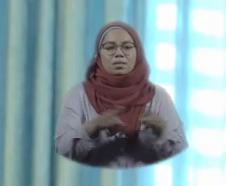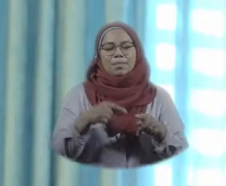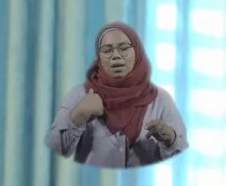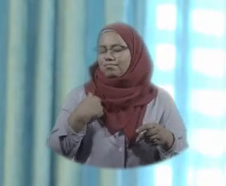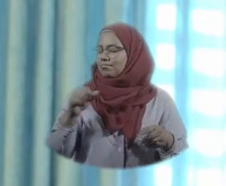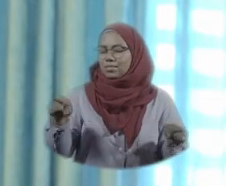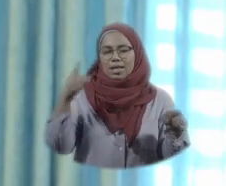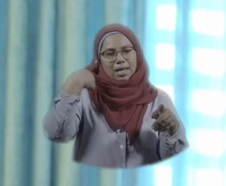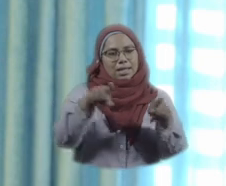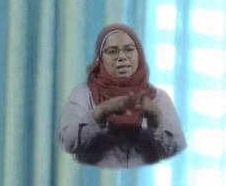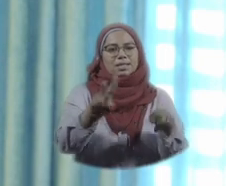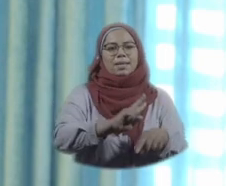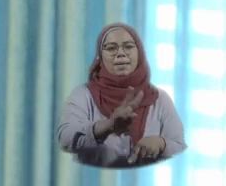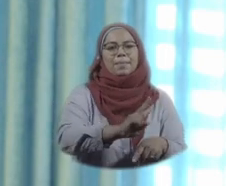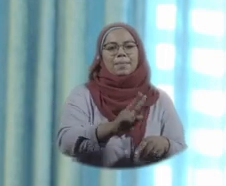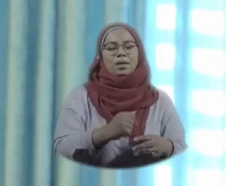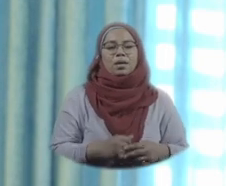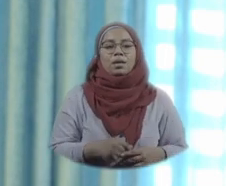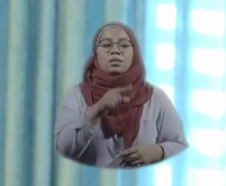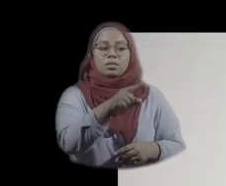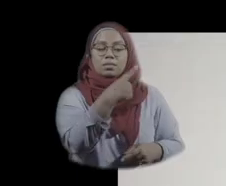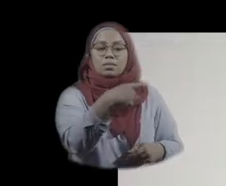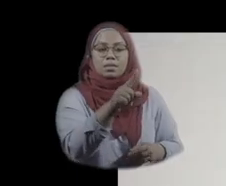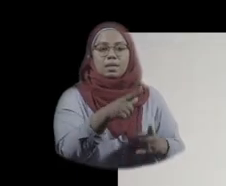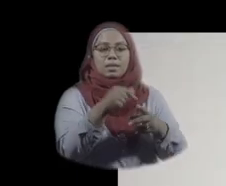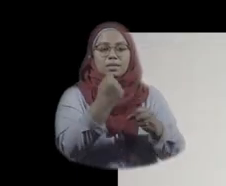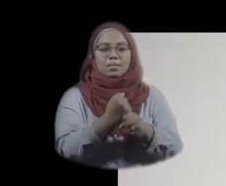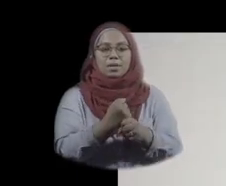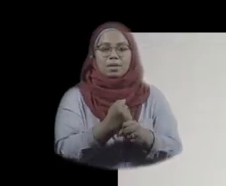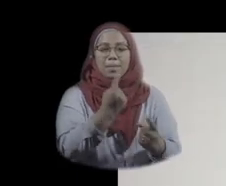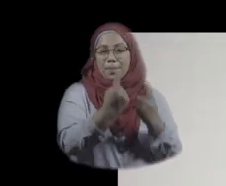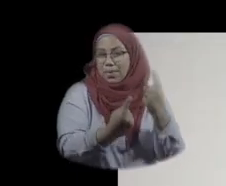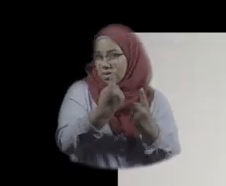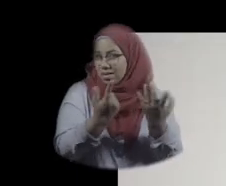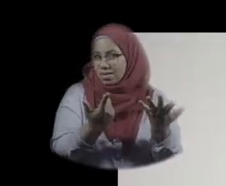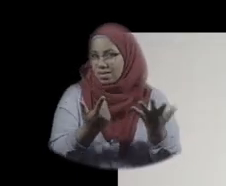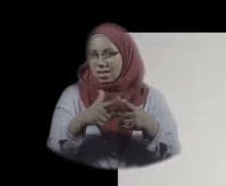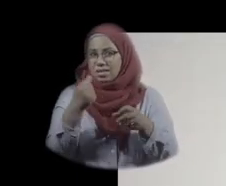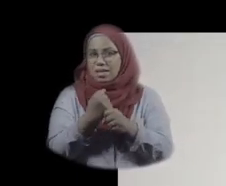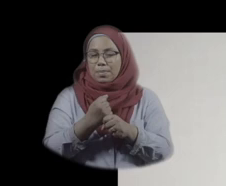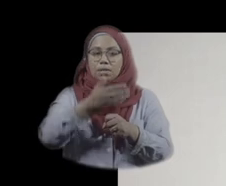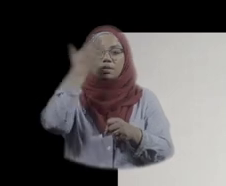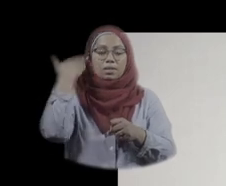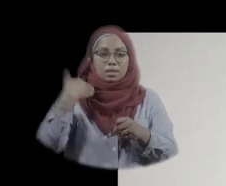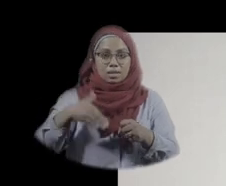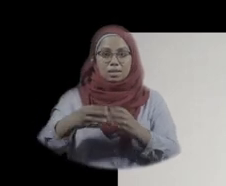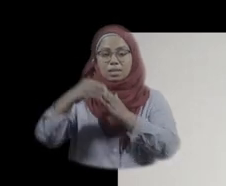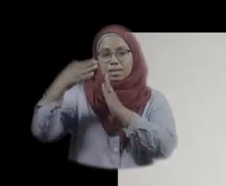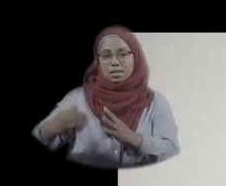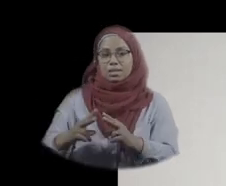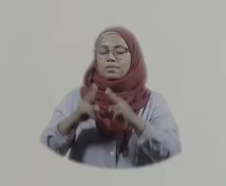Yeah, I feel like I could follow up on that actually. The point she made about having a political backing